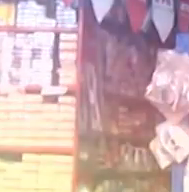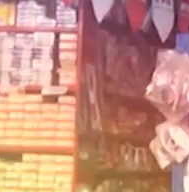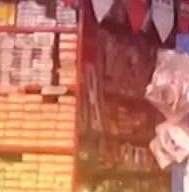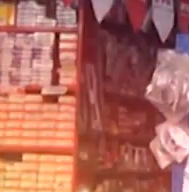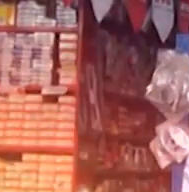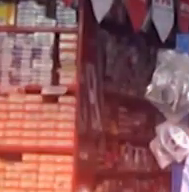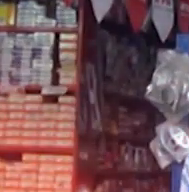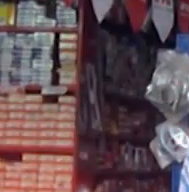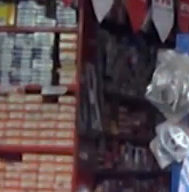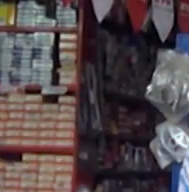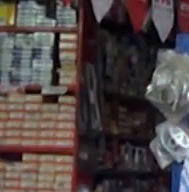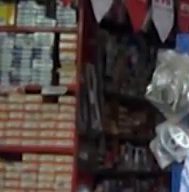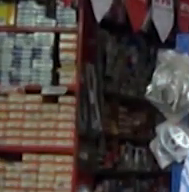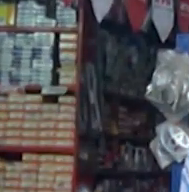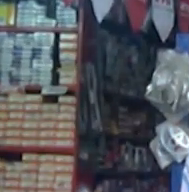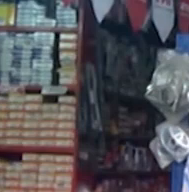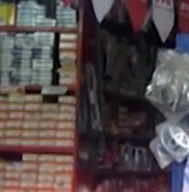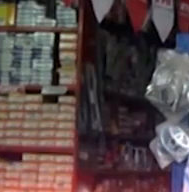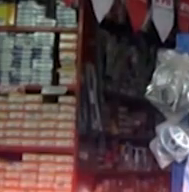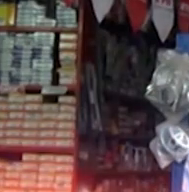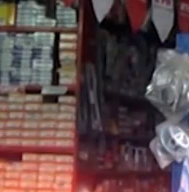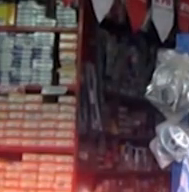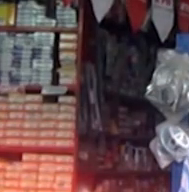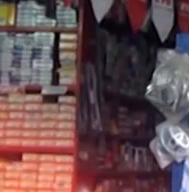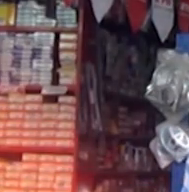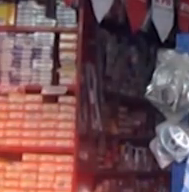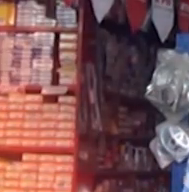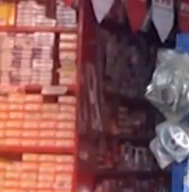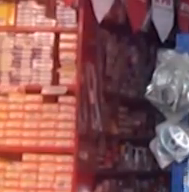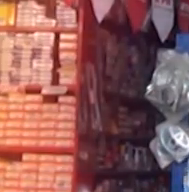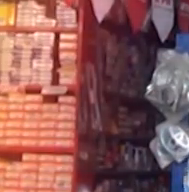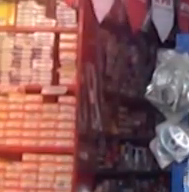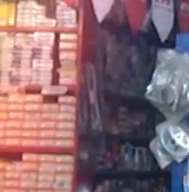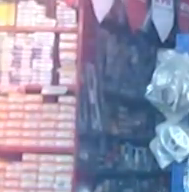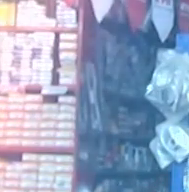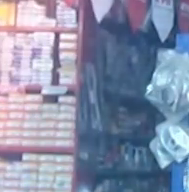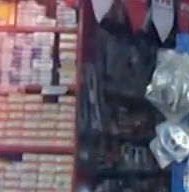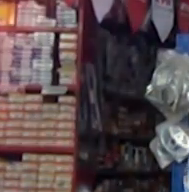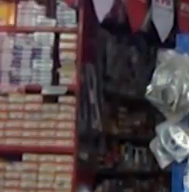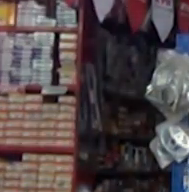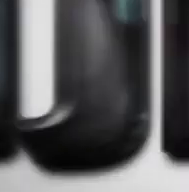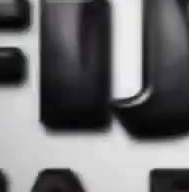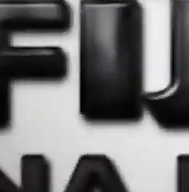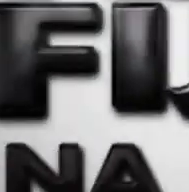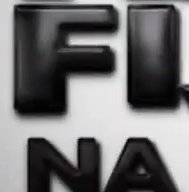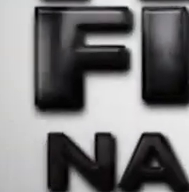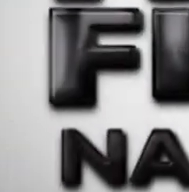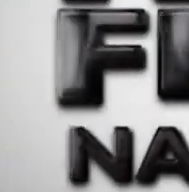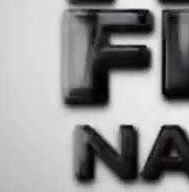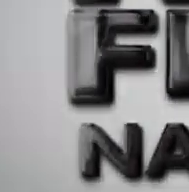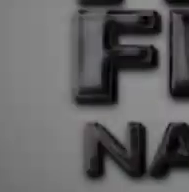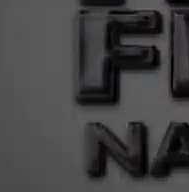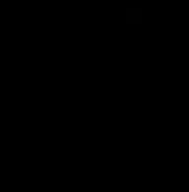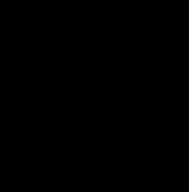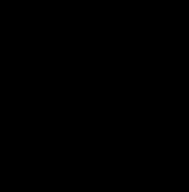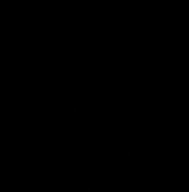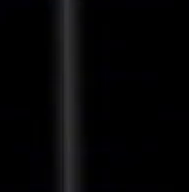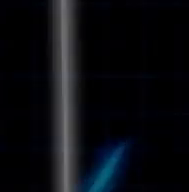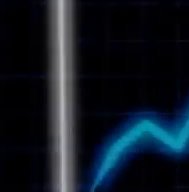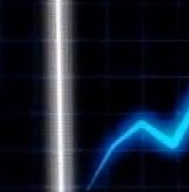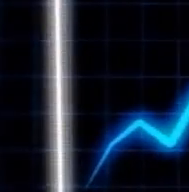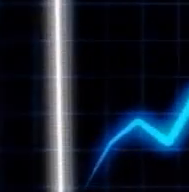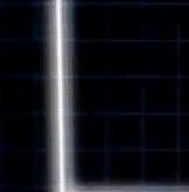Pula nadang go aproslan garse, go erkraki. Do television navarong na Radio Fiji 1, nandomo ibiti. Radio Fiji 1, nandomo